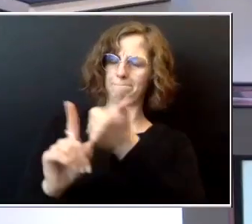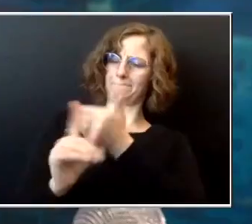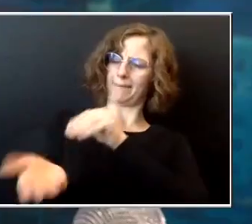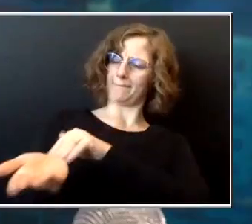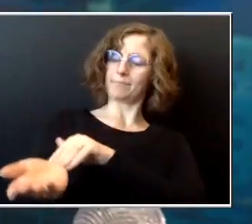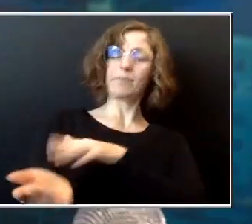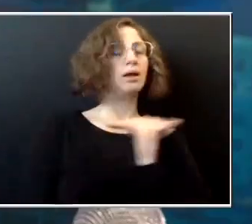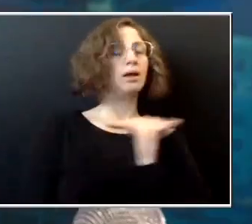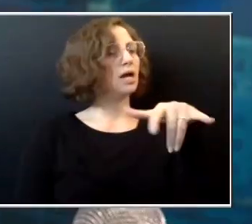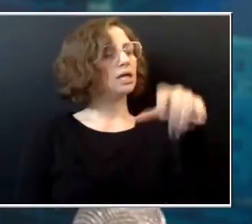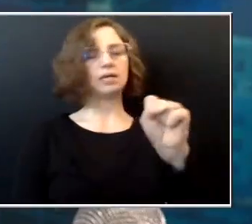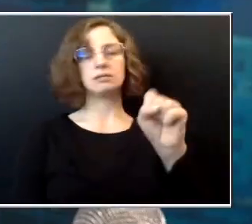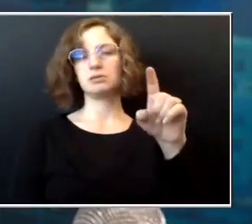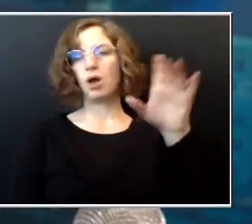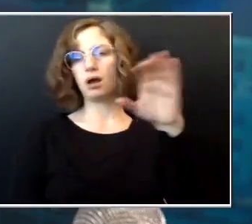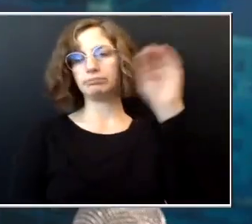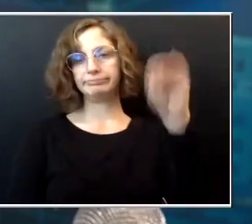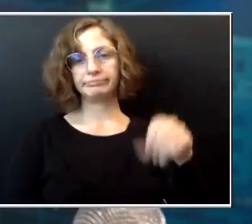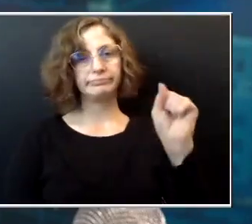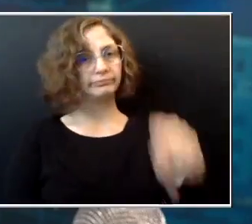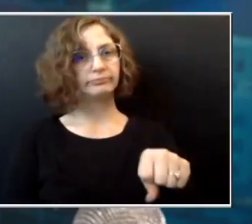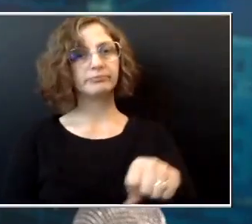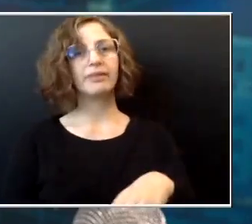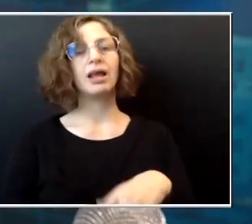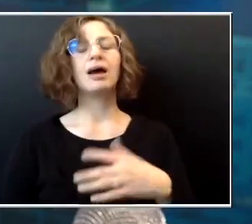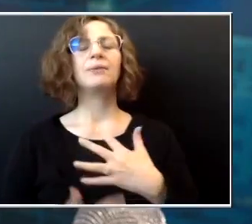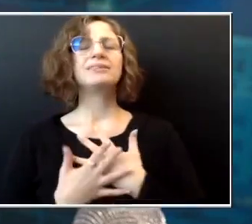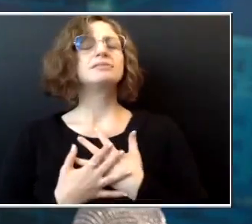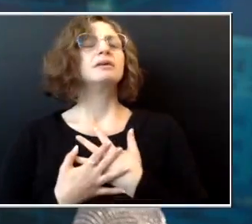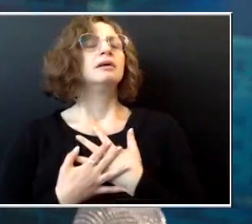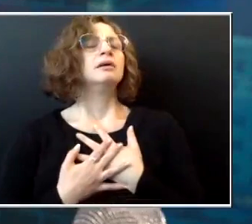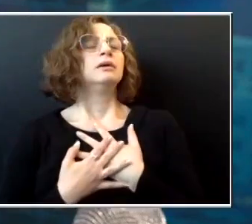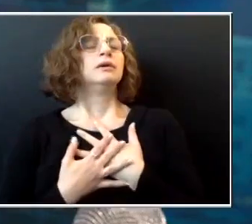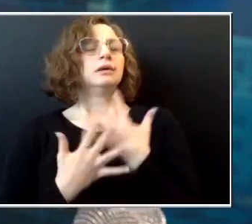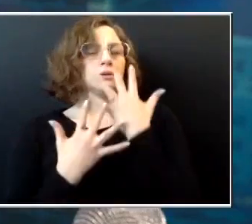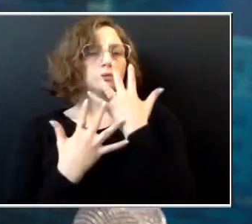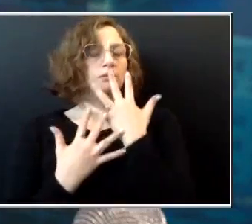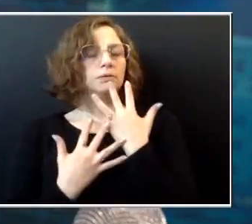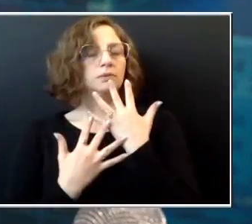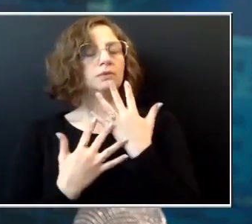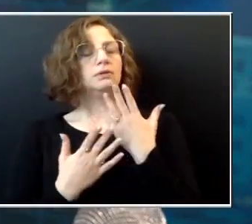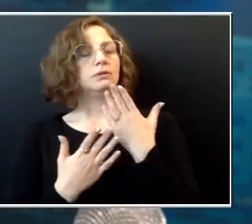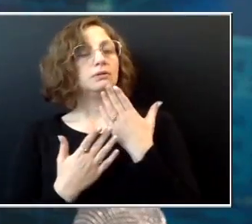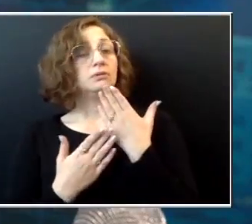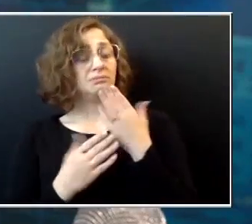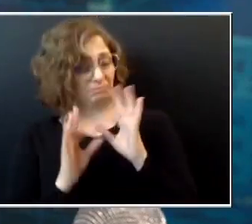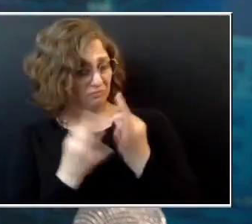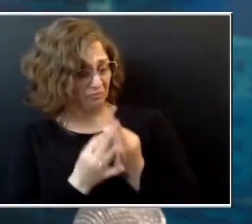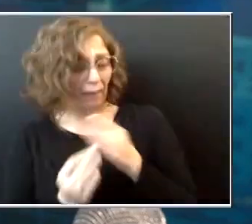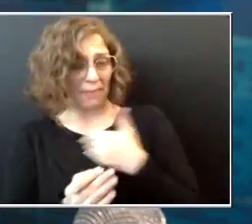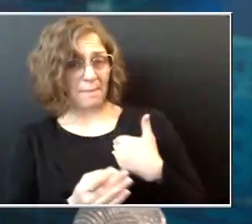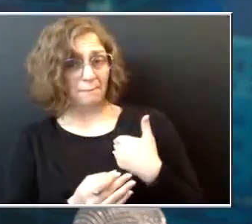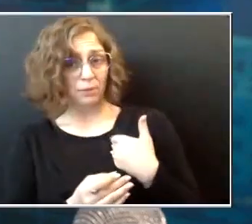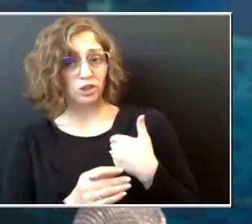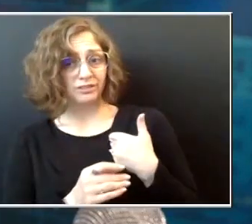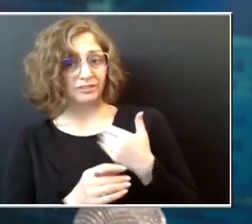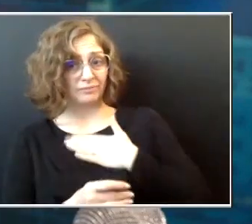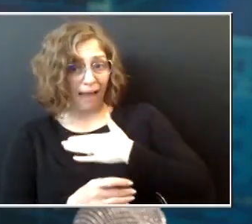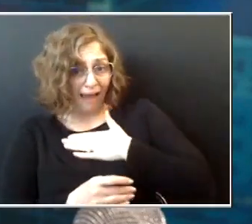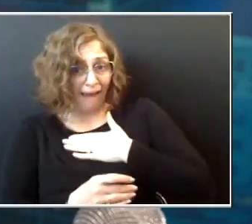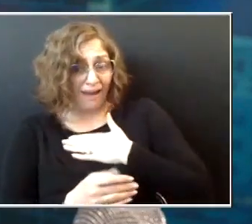you just, it was such a tragedy. And I had family members dying of AIDS, and we had patients in the hospital dying of AIDS, and you